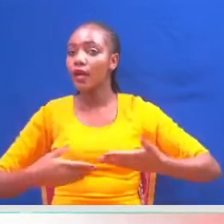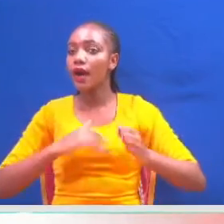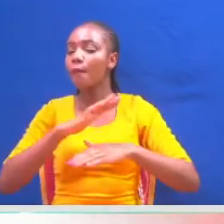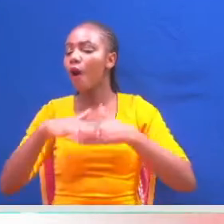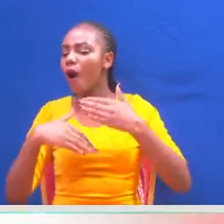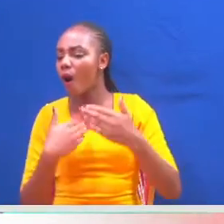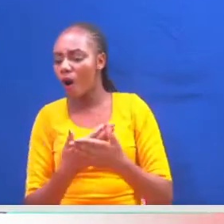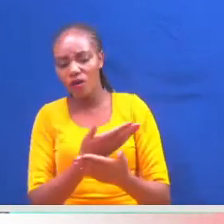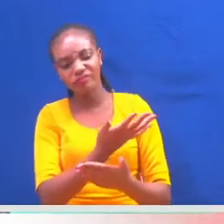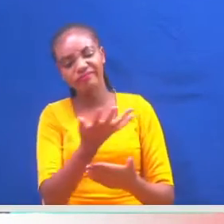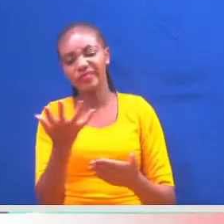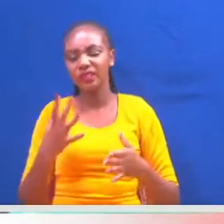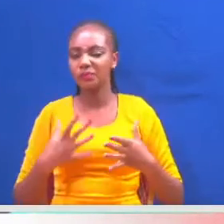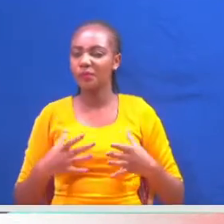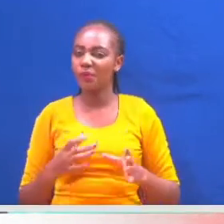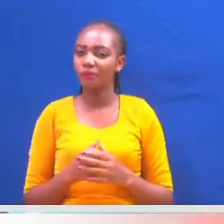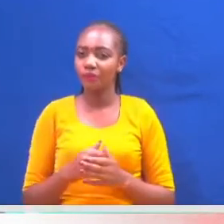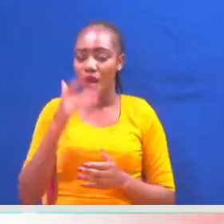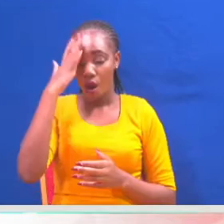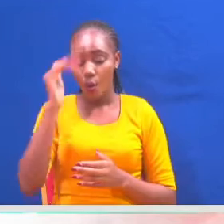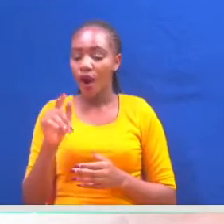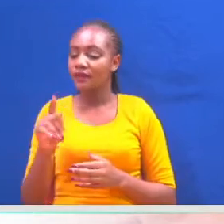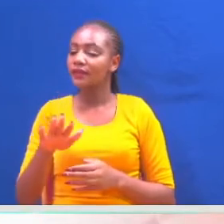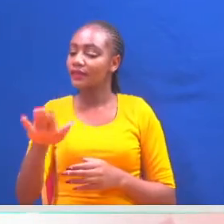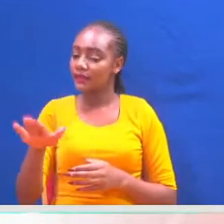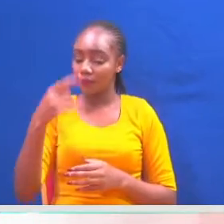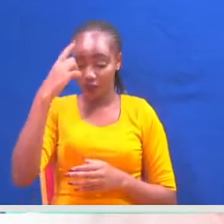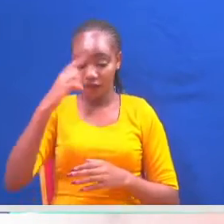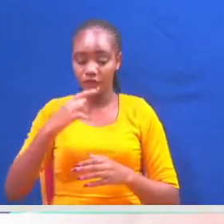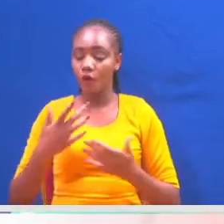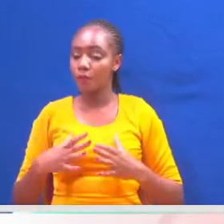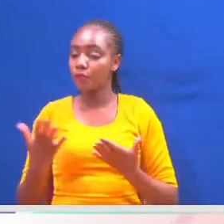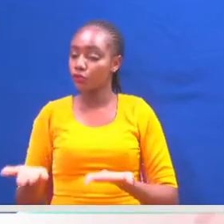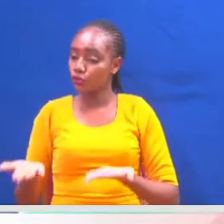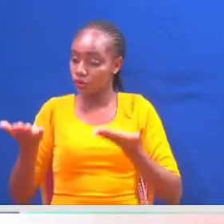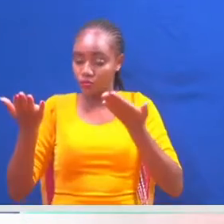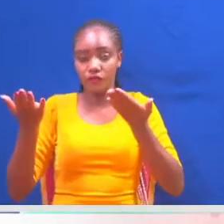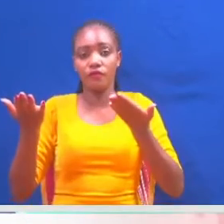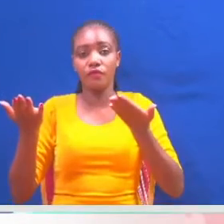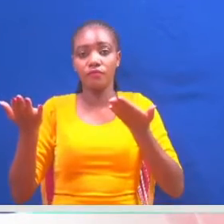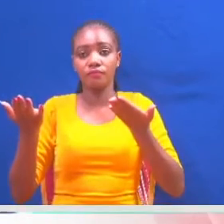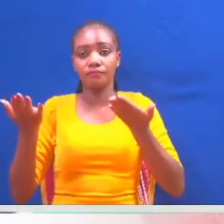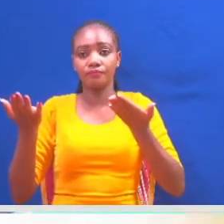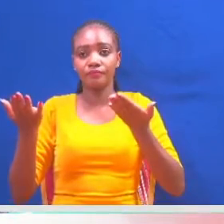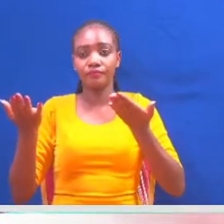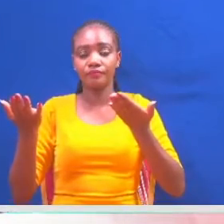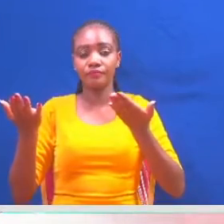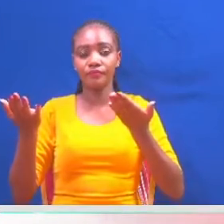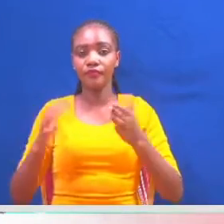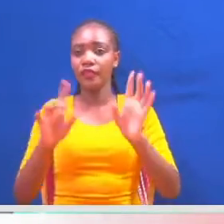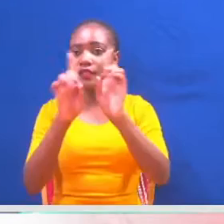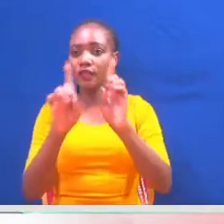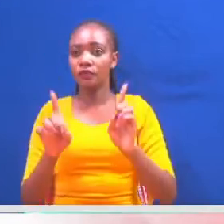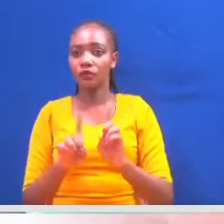criticism because it is an avenue for us to improve on our model. And